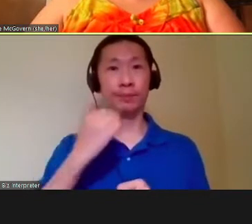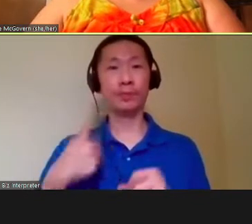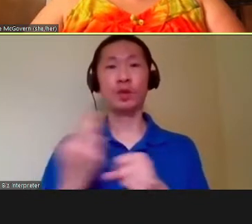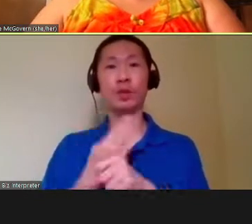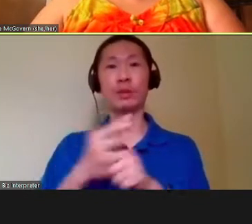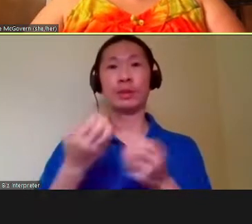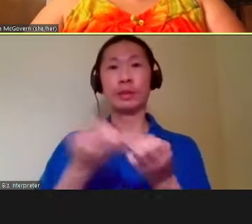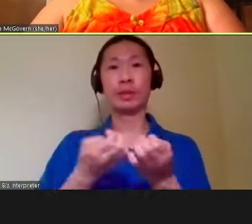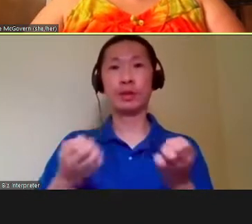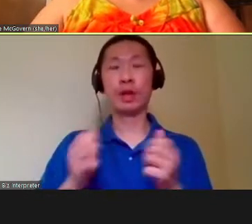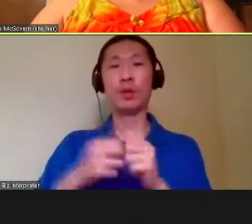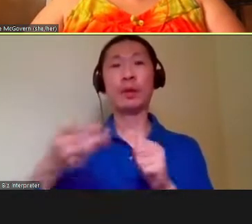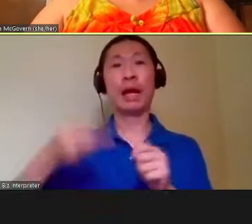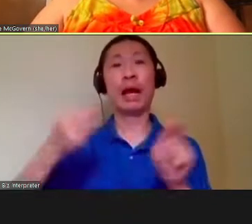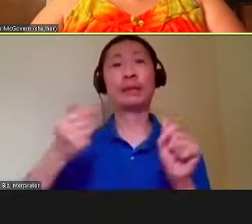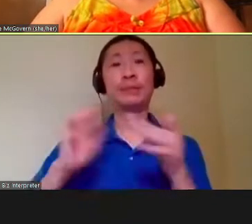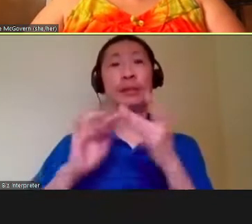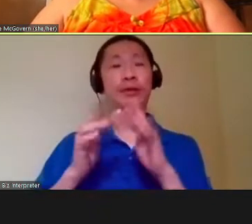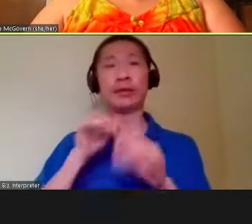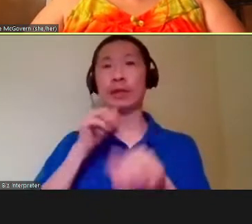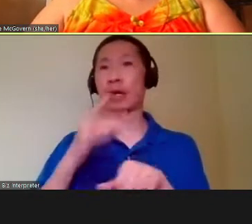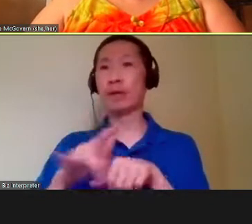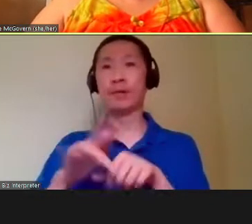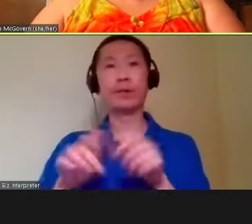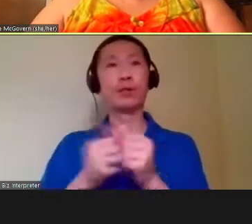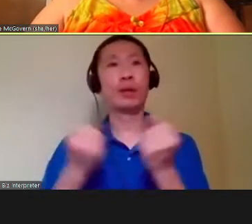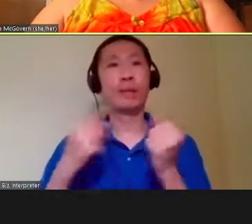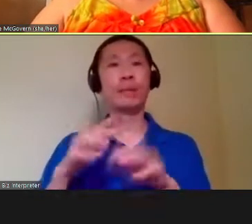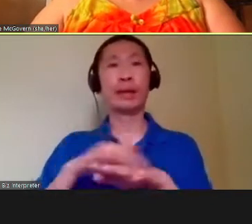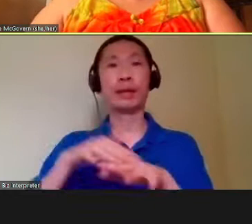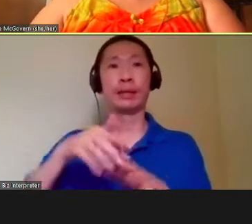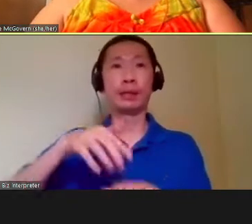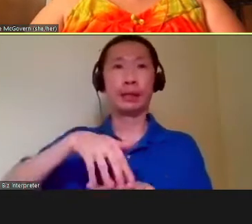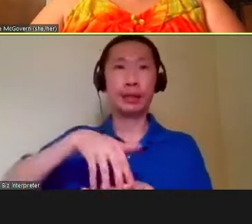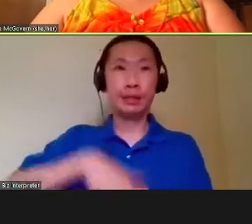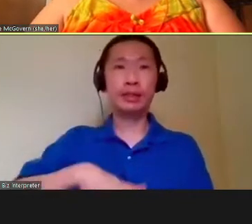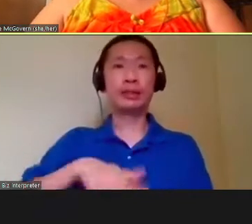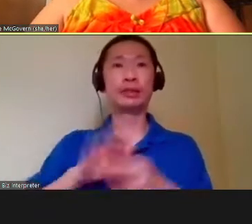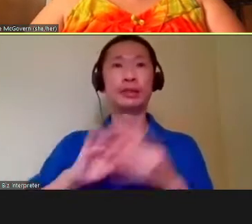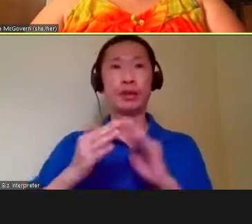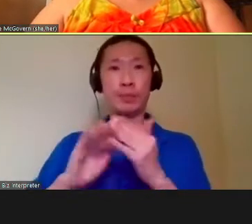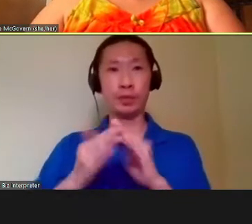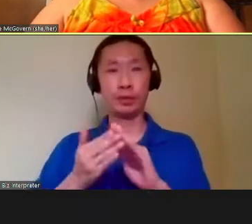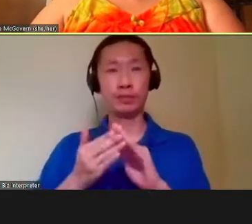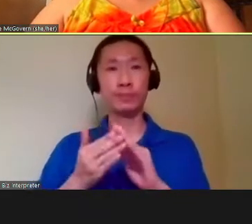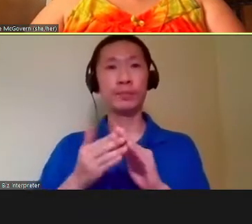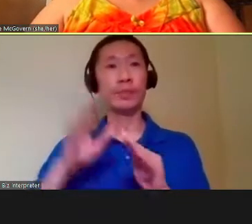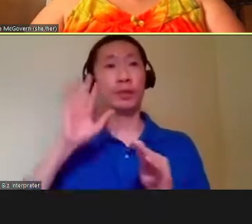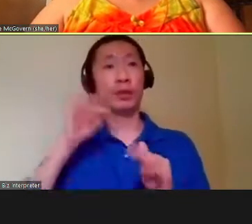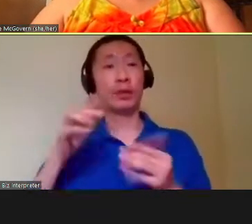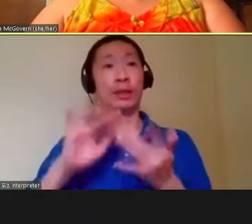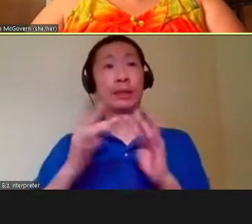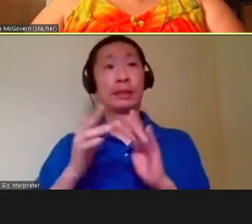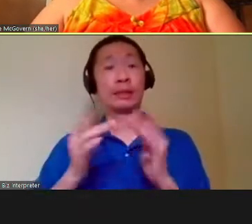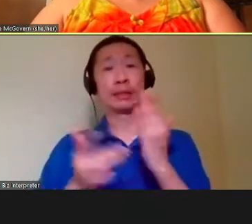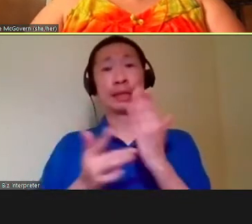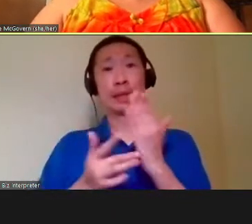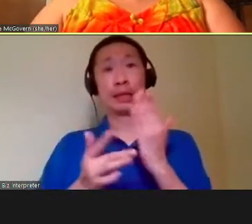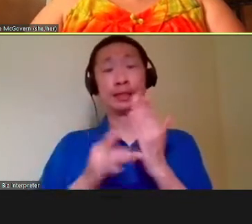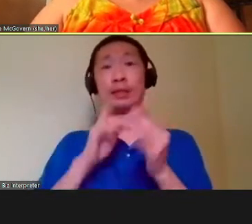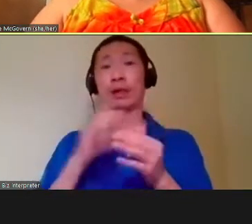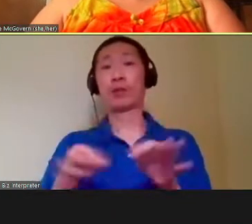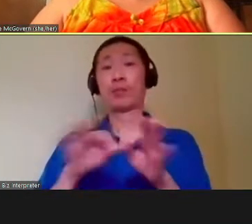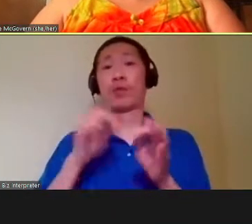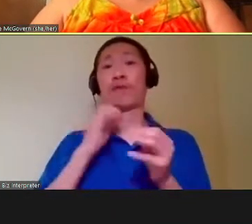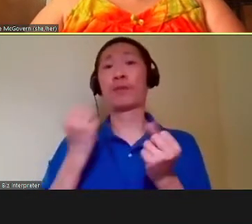equipment and high-speed internet not available in many Indigenous communities. Even the technologies that are central to much of the art we make